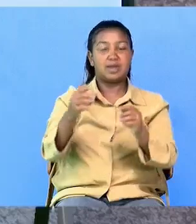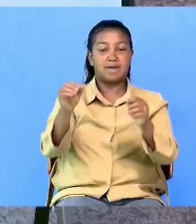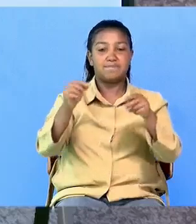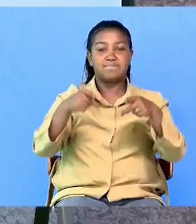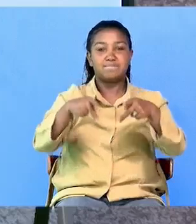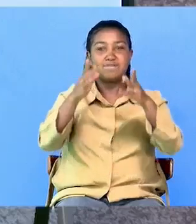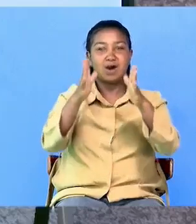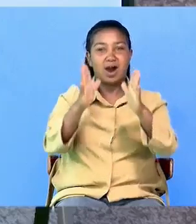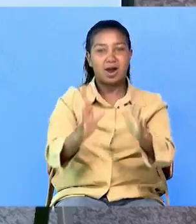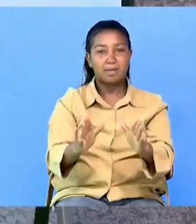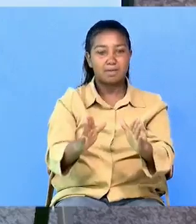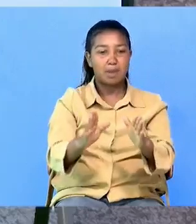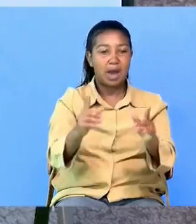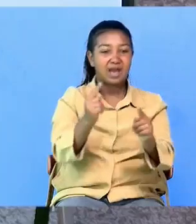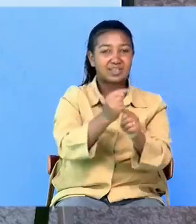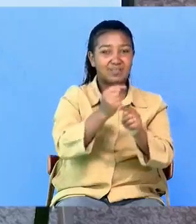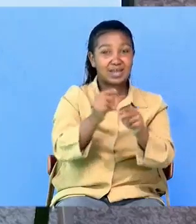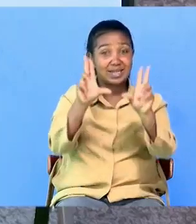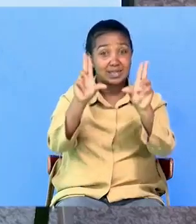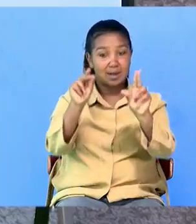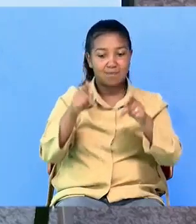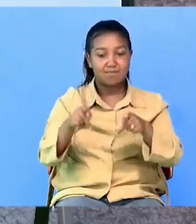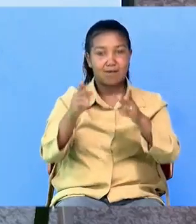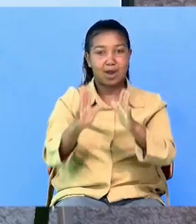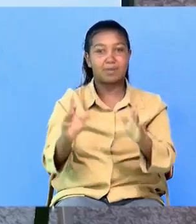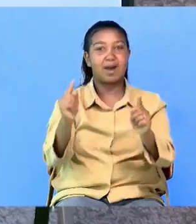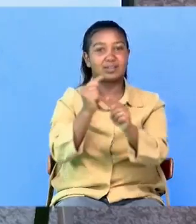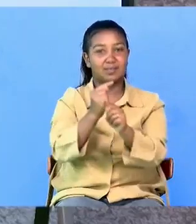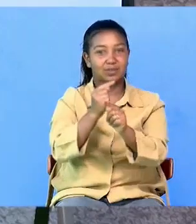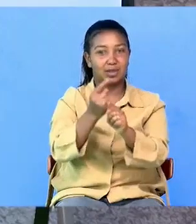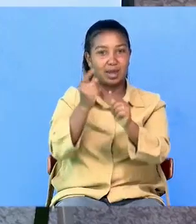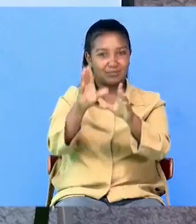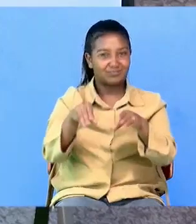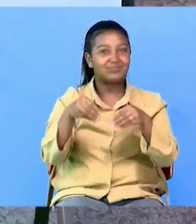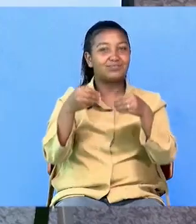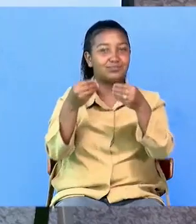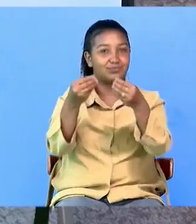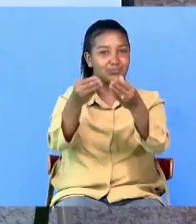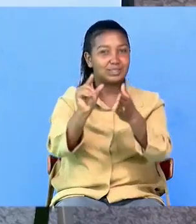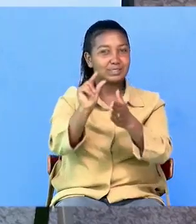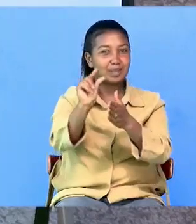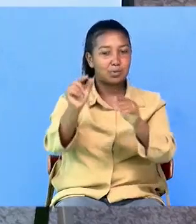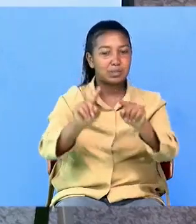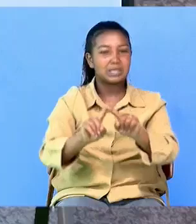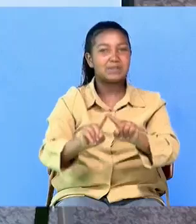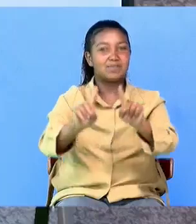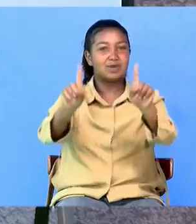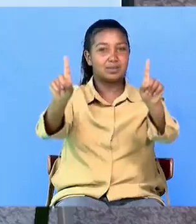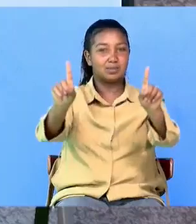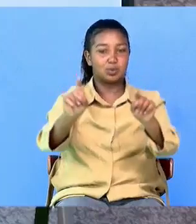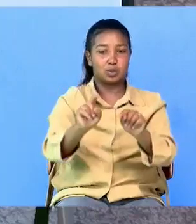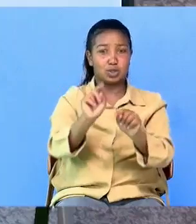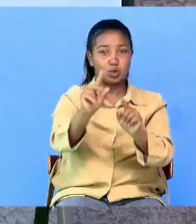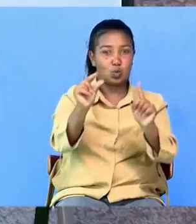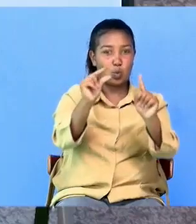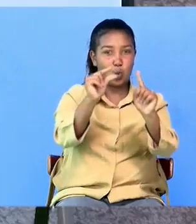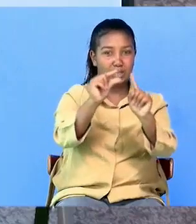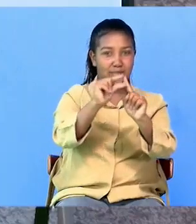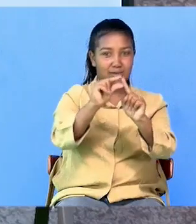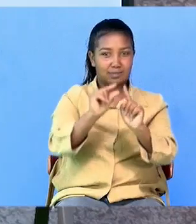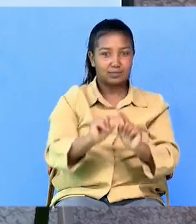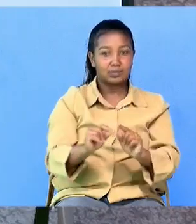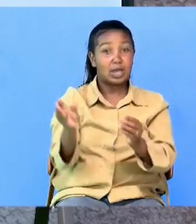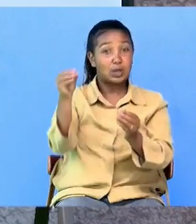activities and non-farm activities. I was trying to give you some of the difference between the two words,